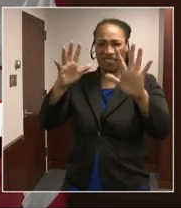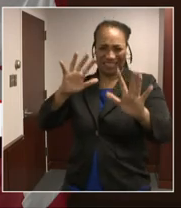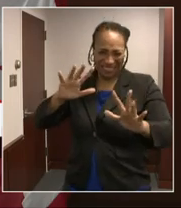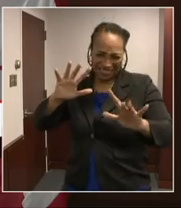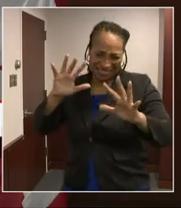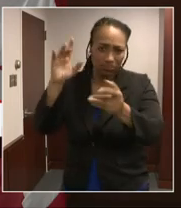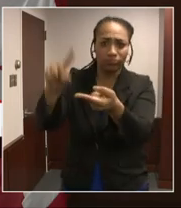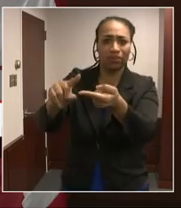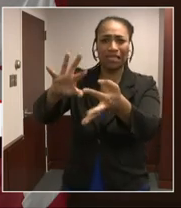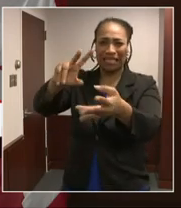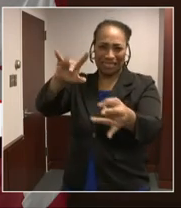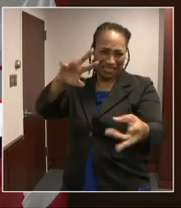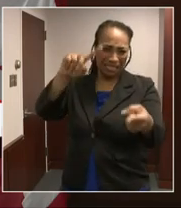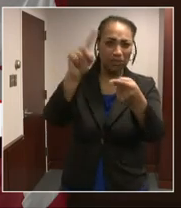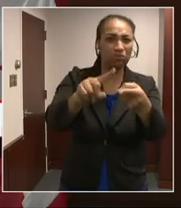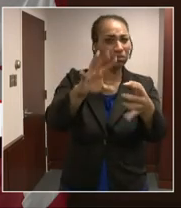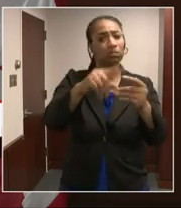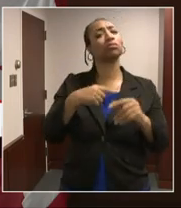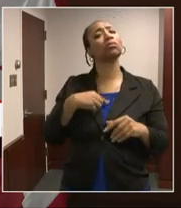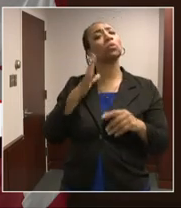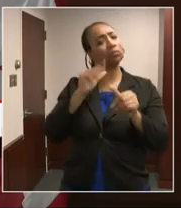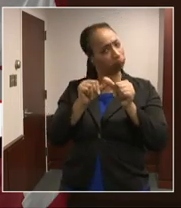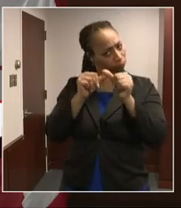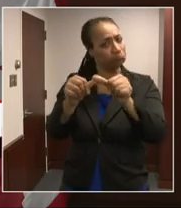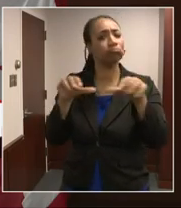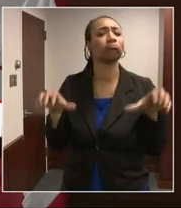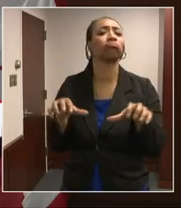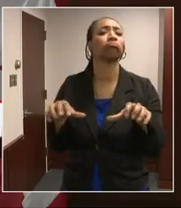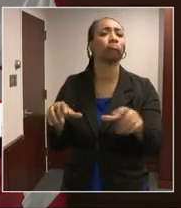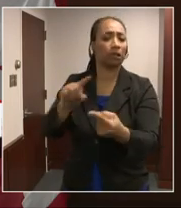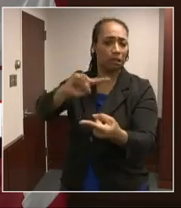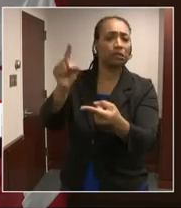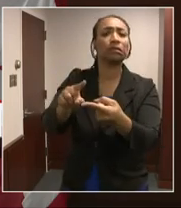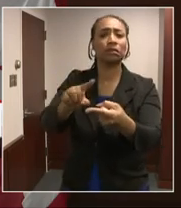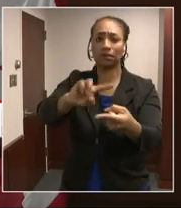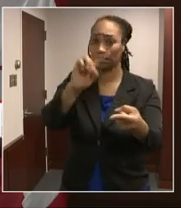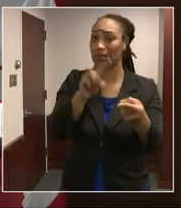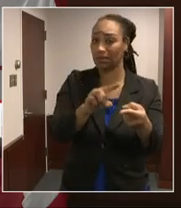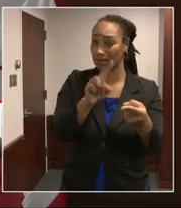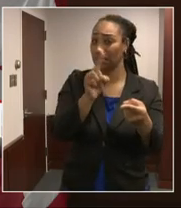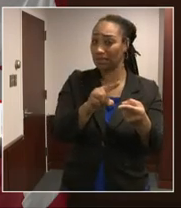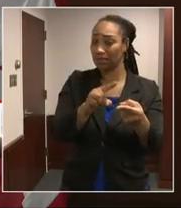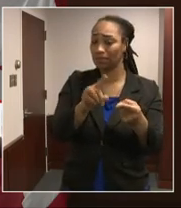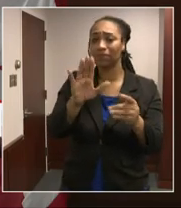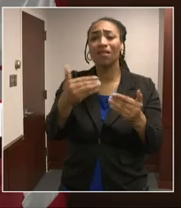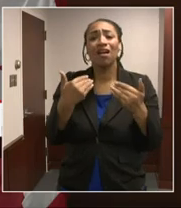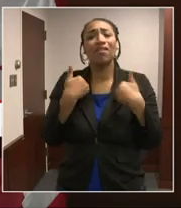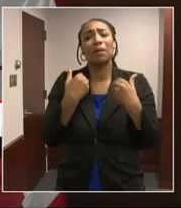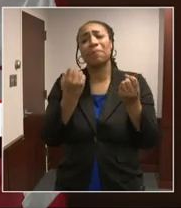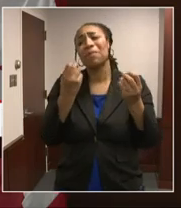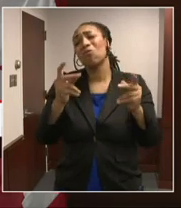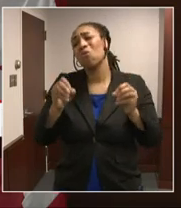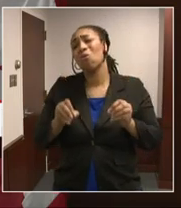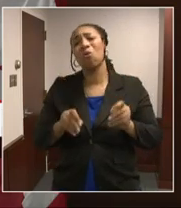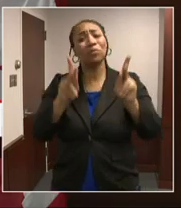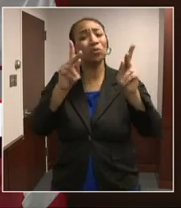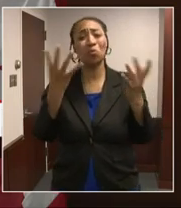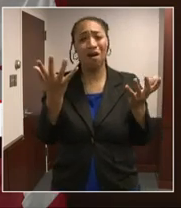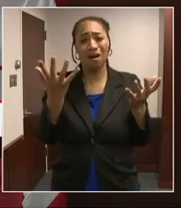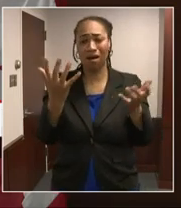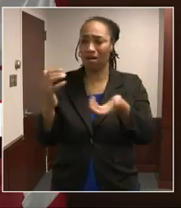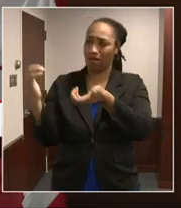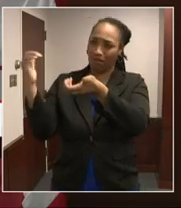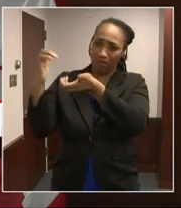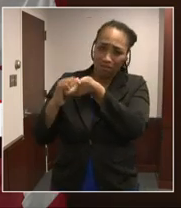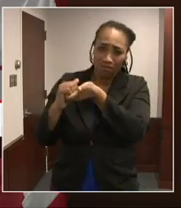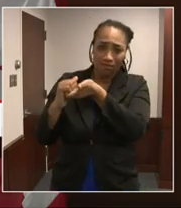continue to work on that. There's a lot of space for cooperation with the federal government on